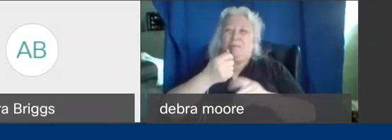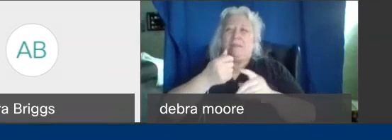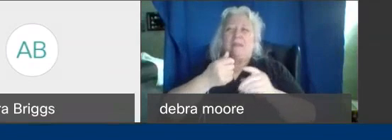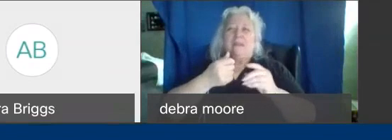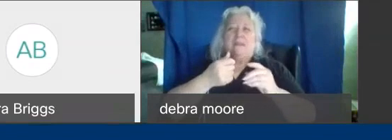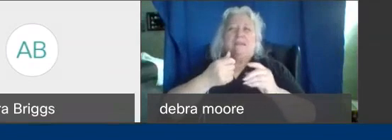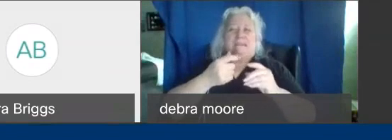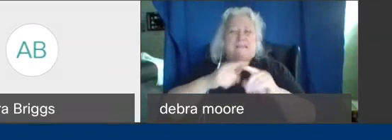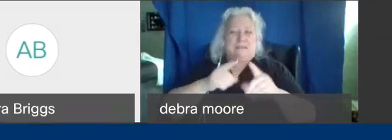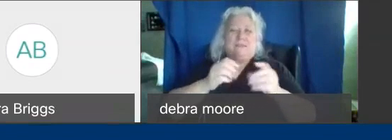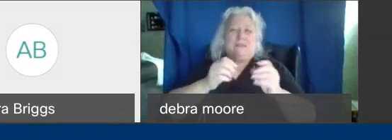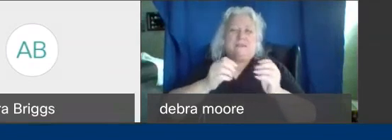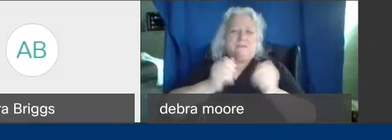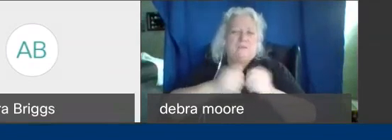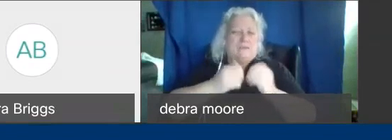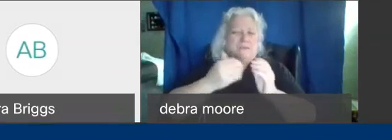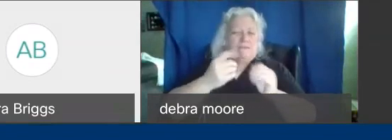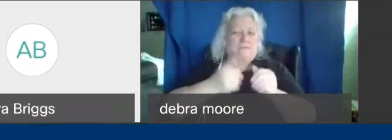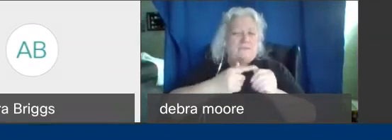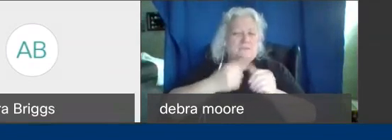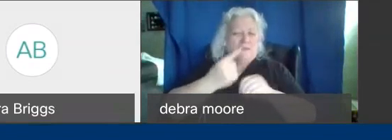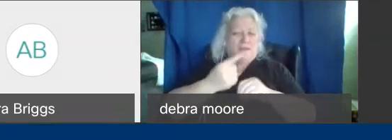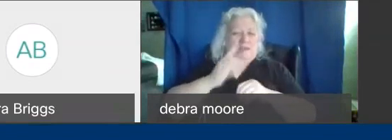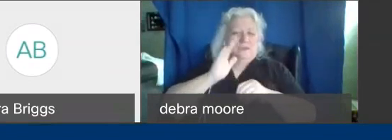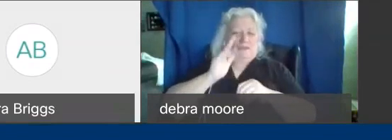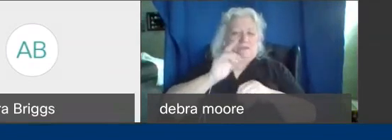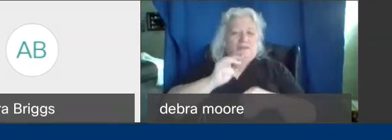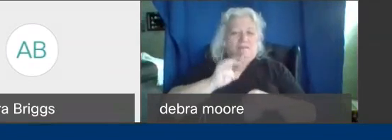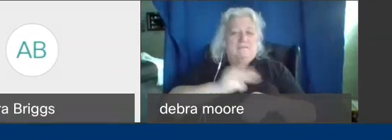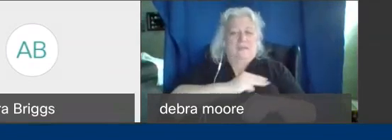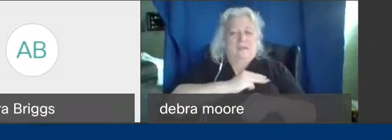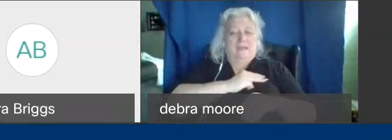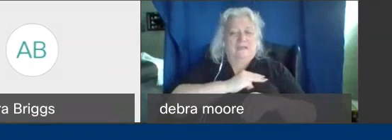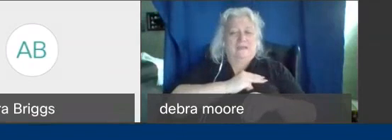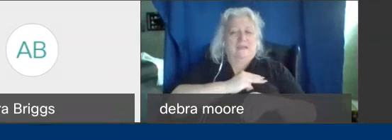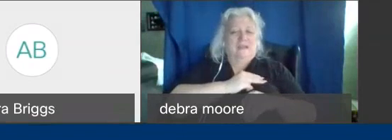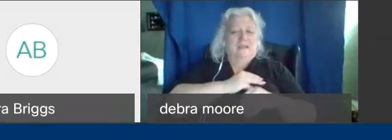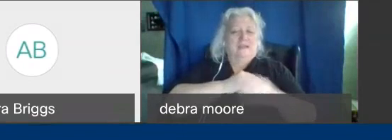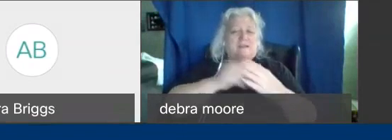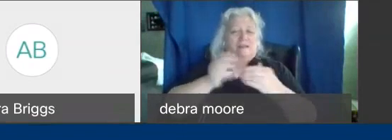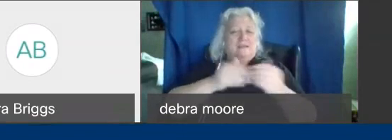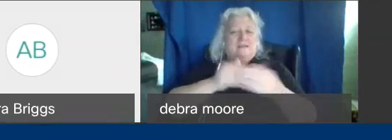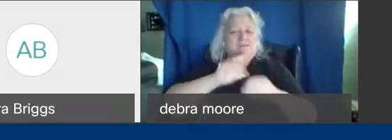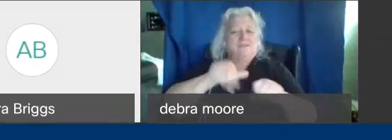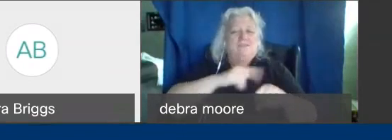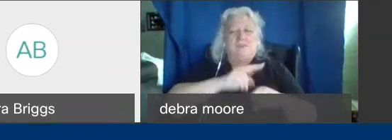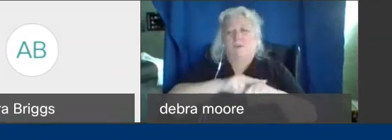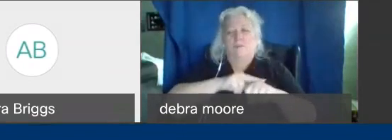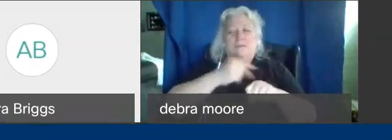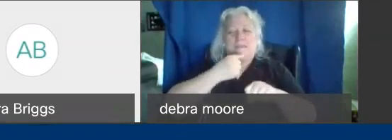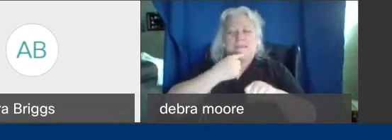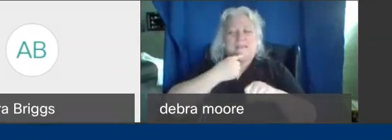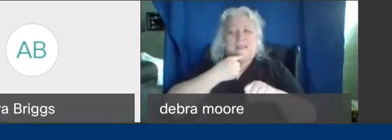one being at least farther than 25 miles from the closest LSC campus. However, we usually just say that if